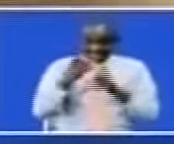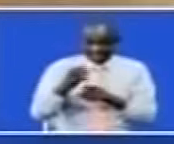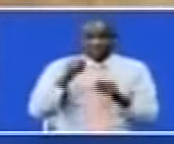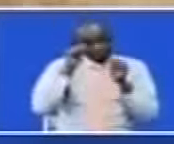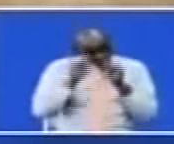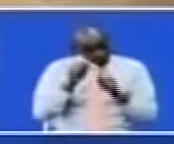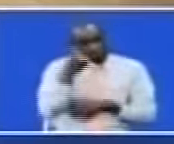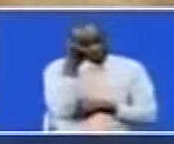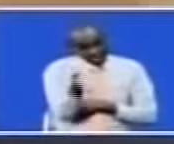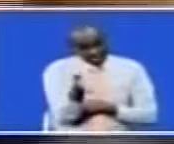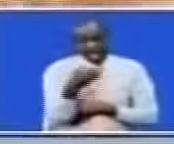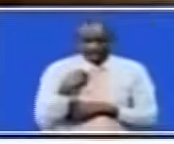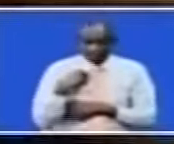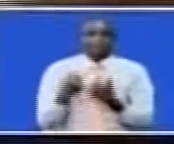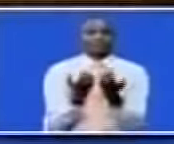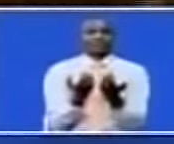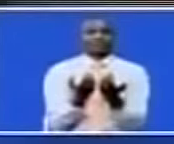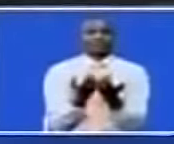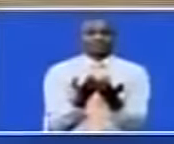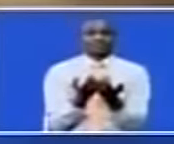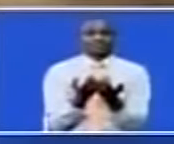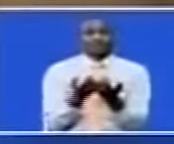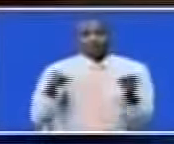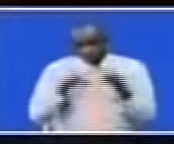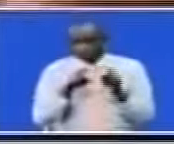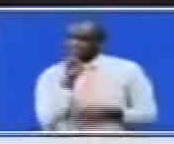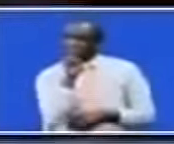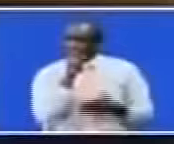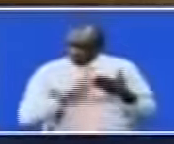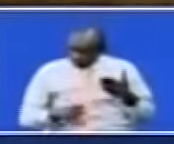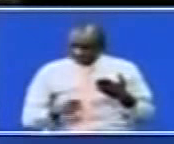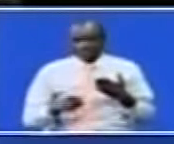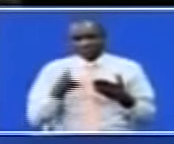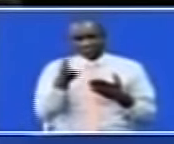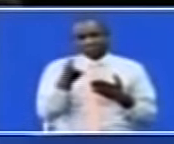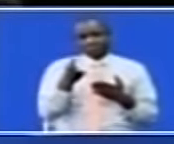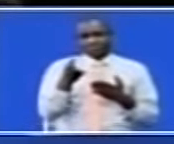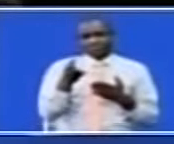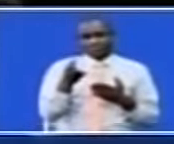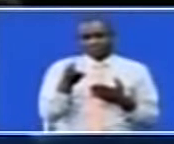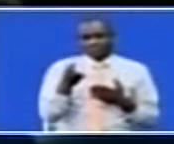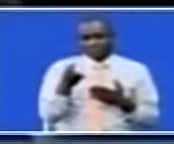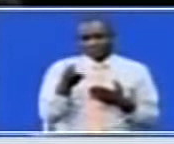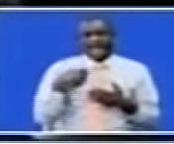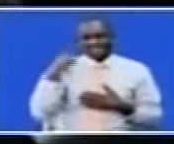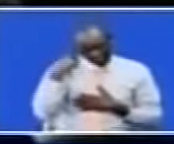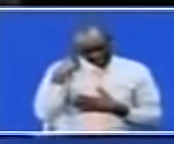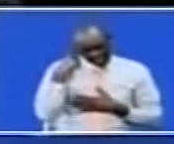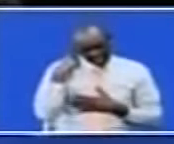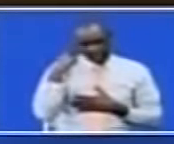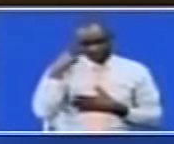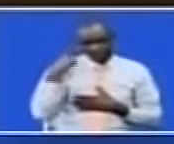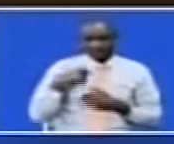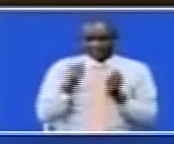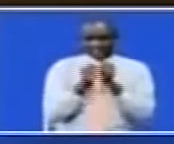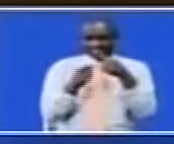the cases that I want in Libya, I want them to also look into the alleged crimes. That ideally, I think the thought about